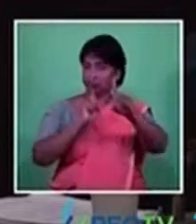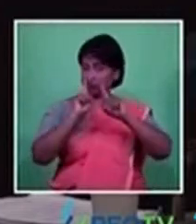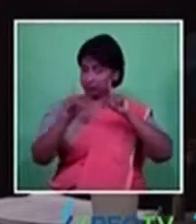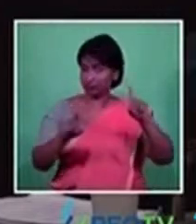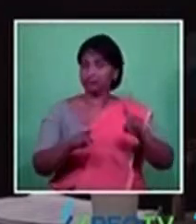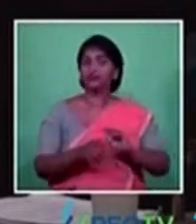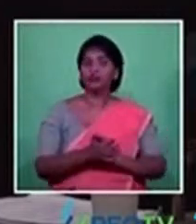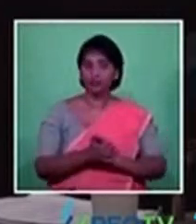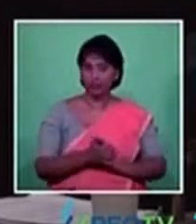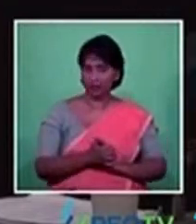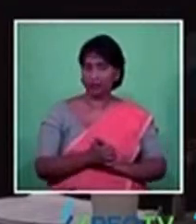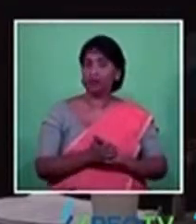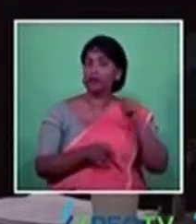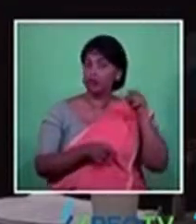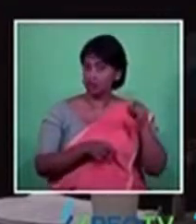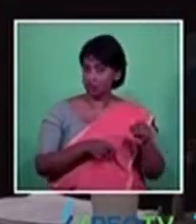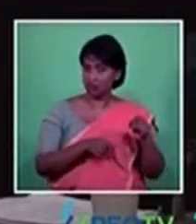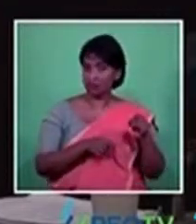Home Affairs Secretary?